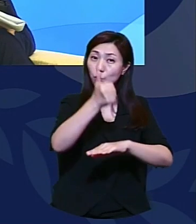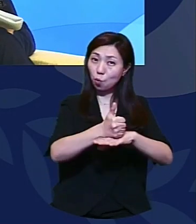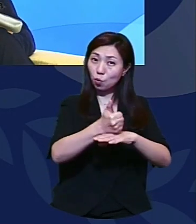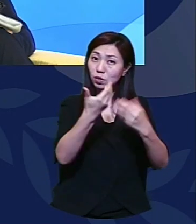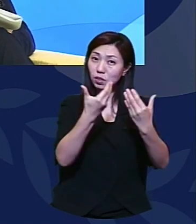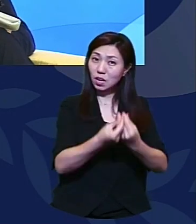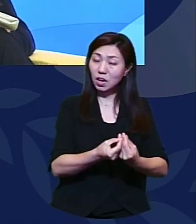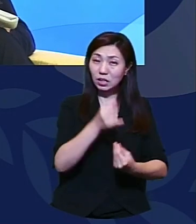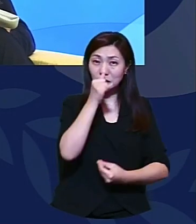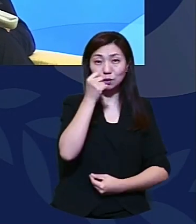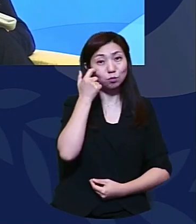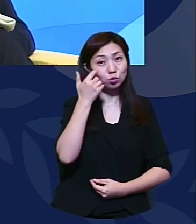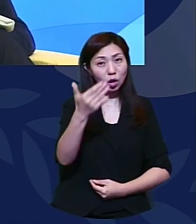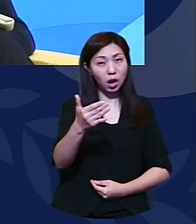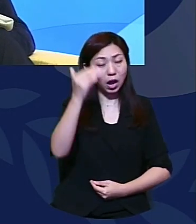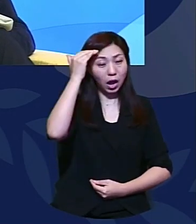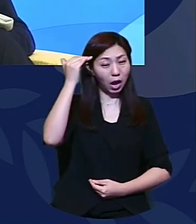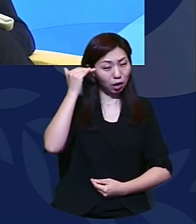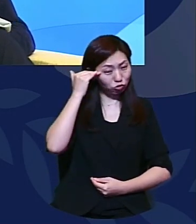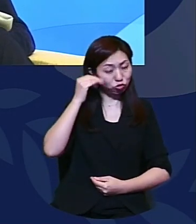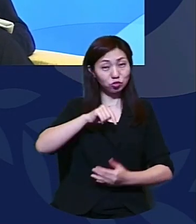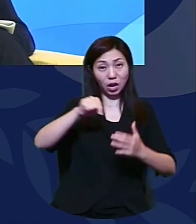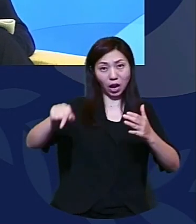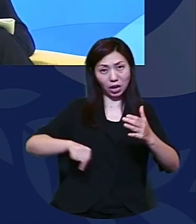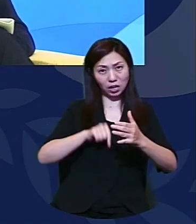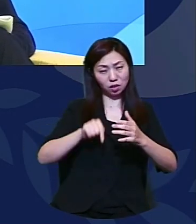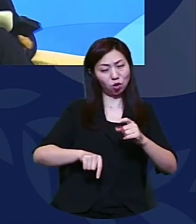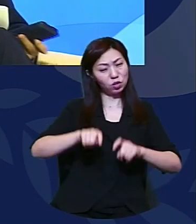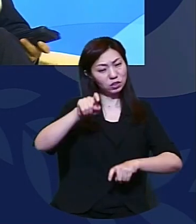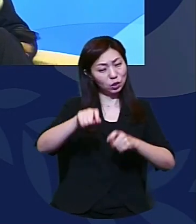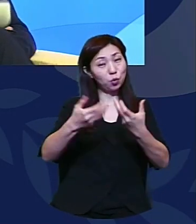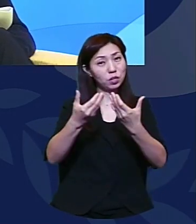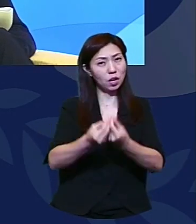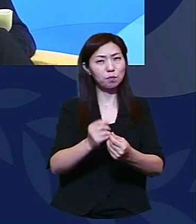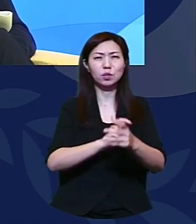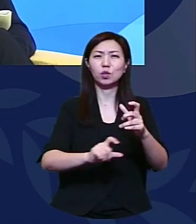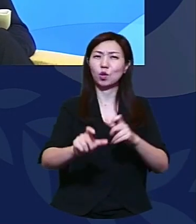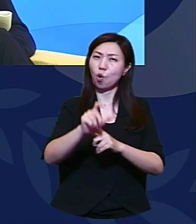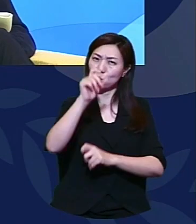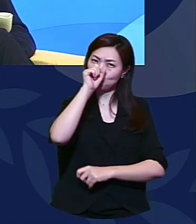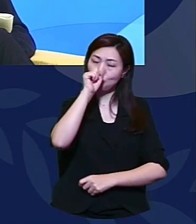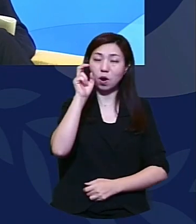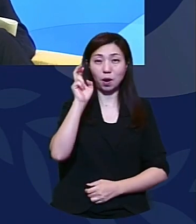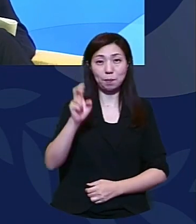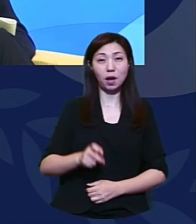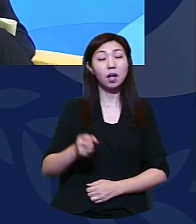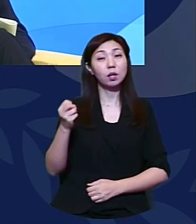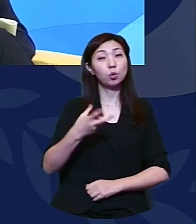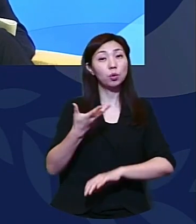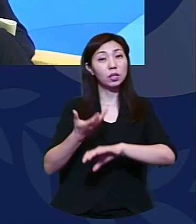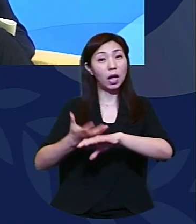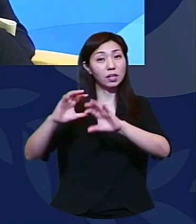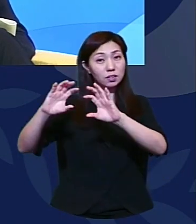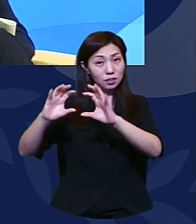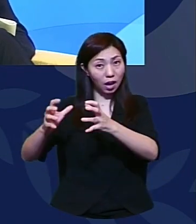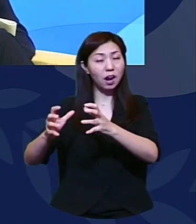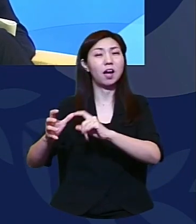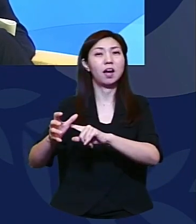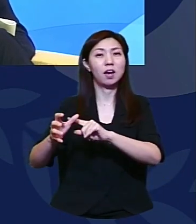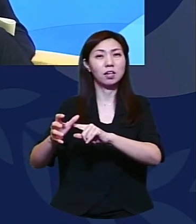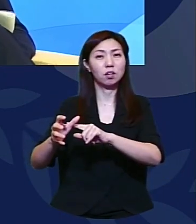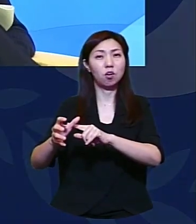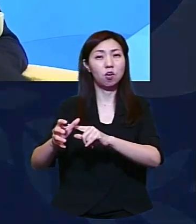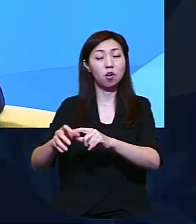Korea and which can be also properly replicated in other countries' context if